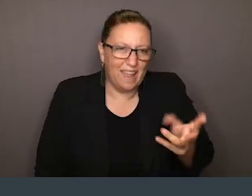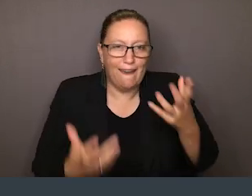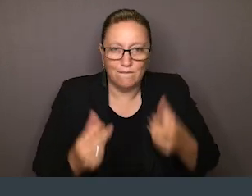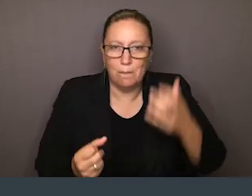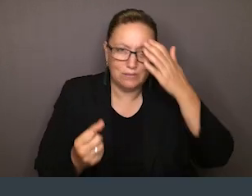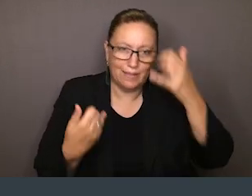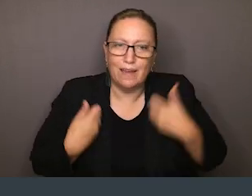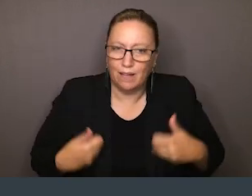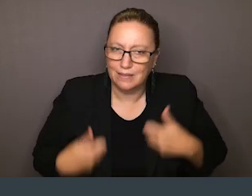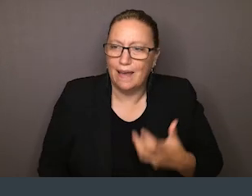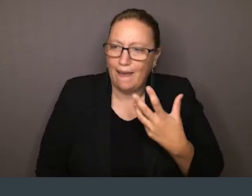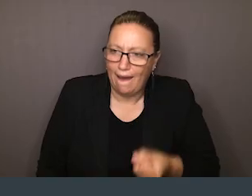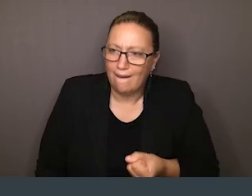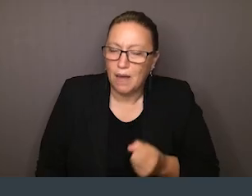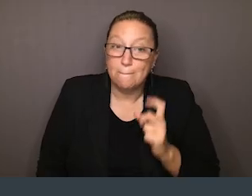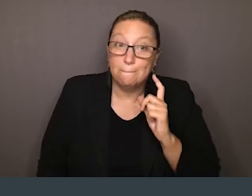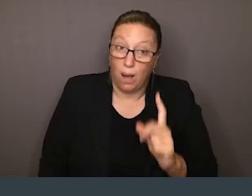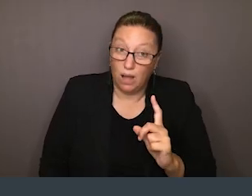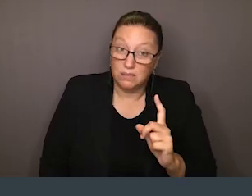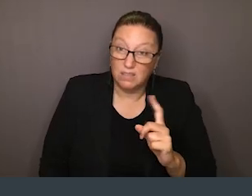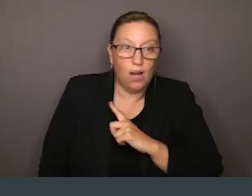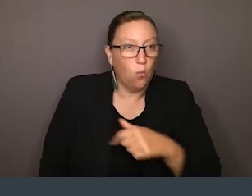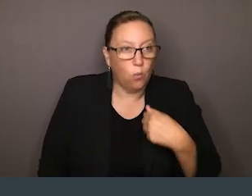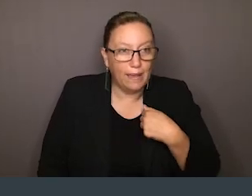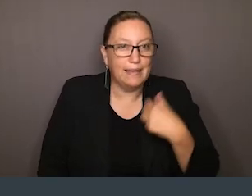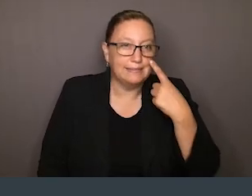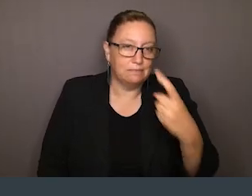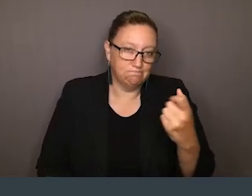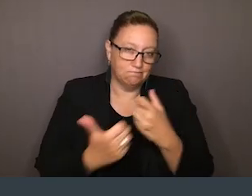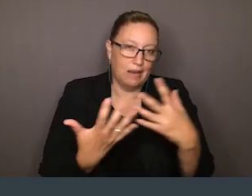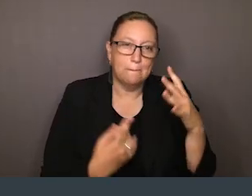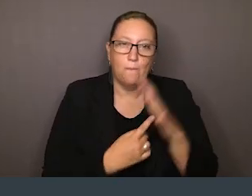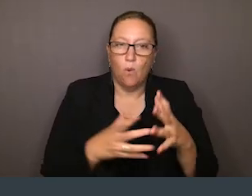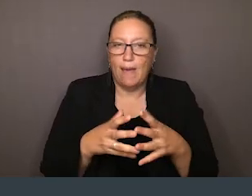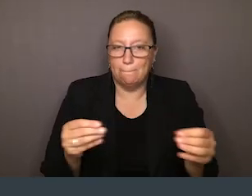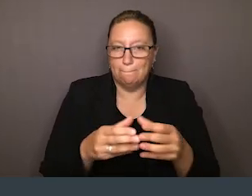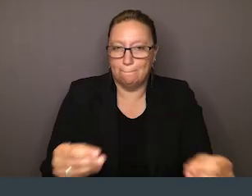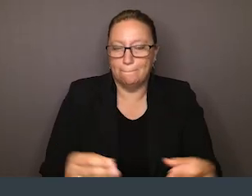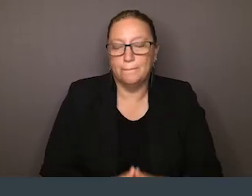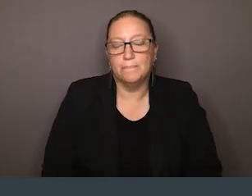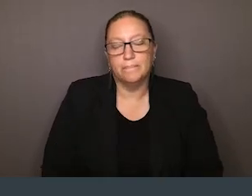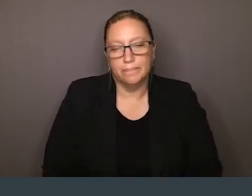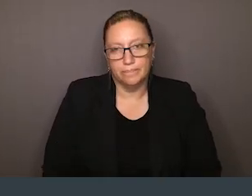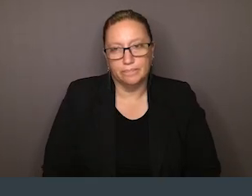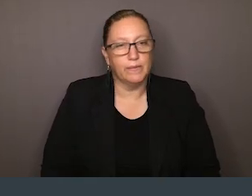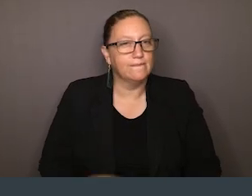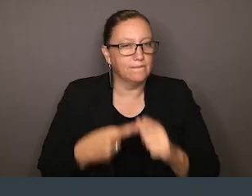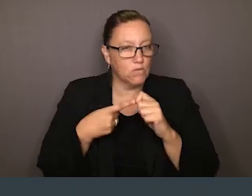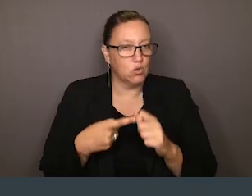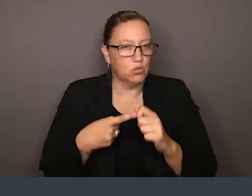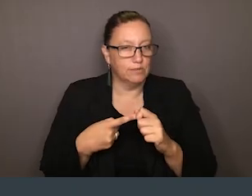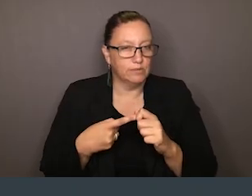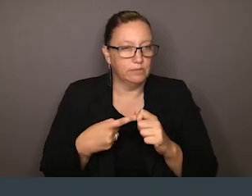among people with intellectual disability, there are still several important gaps in the research.